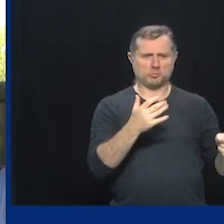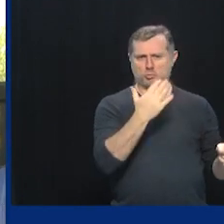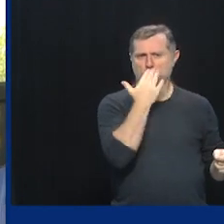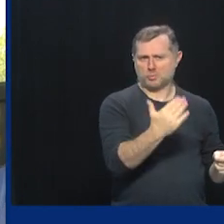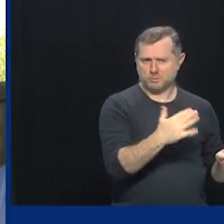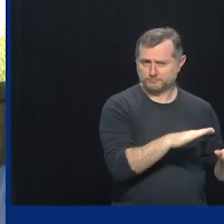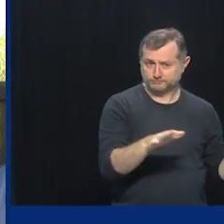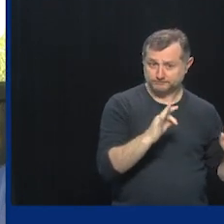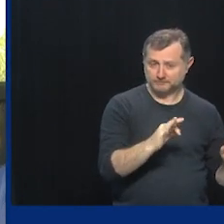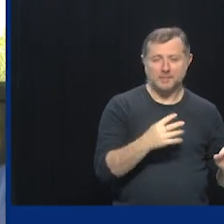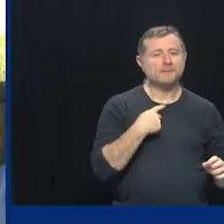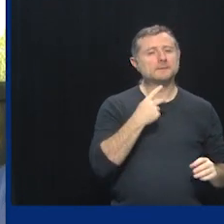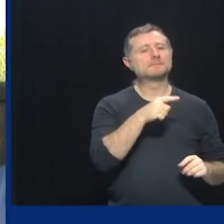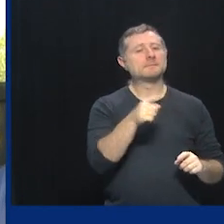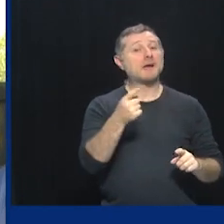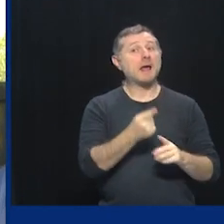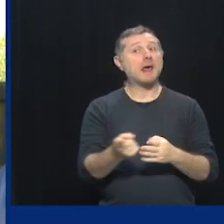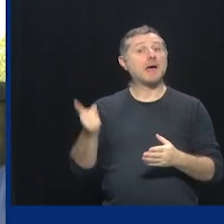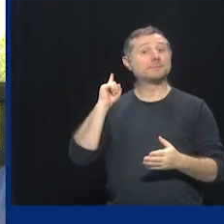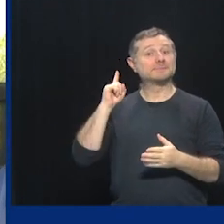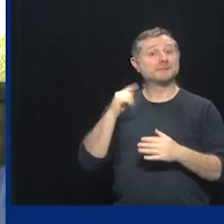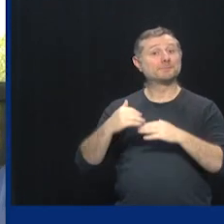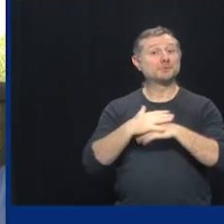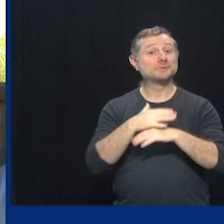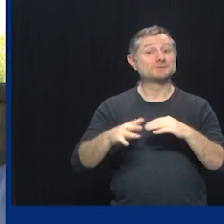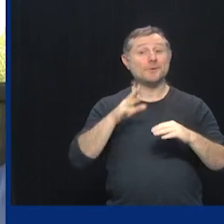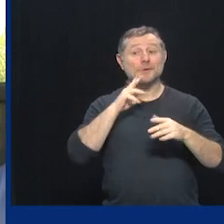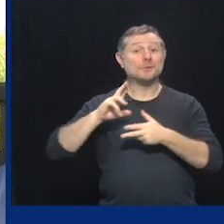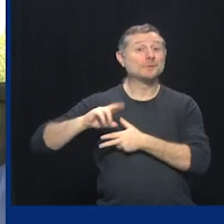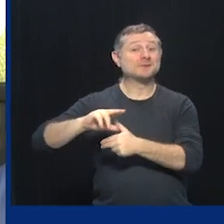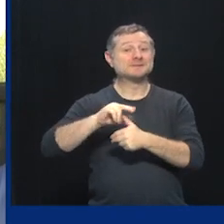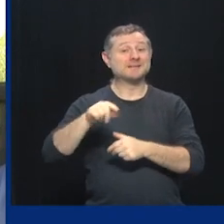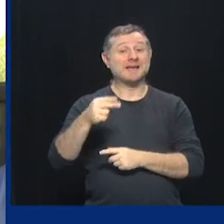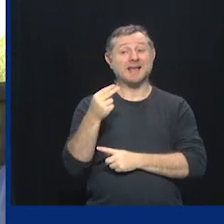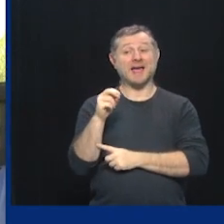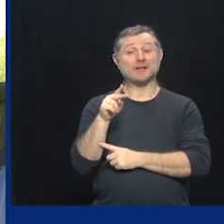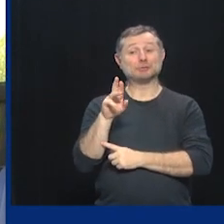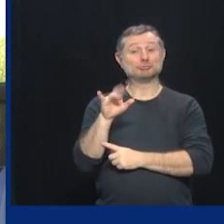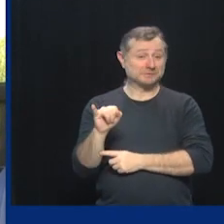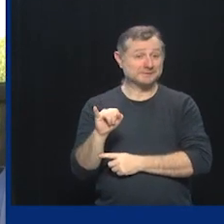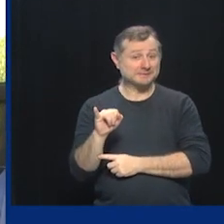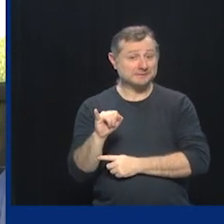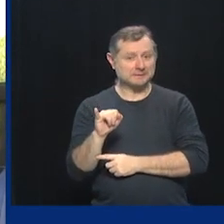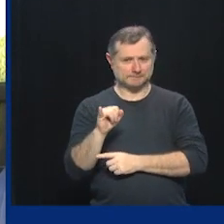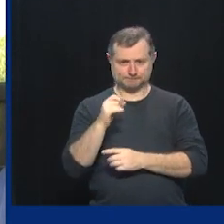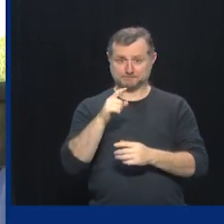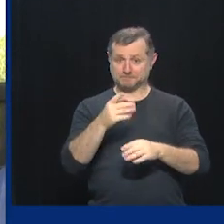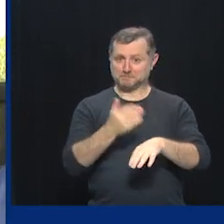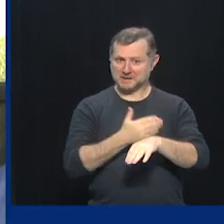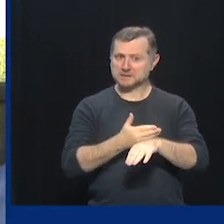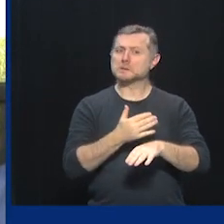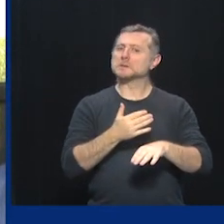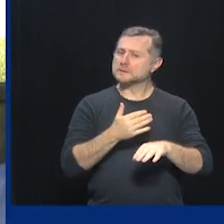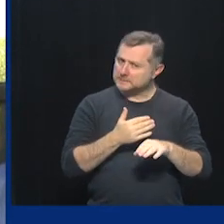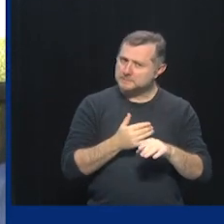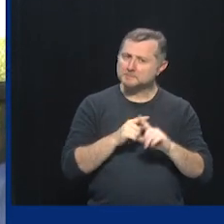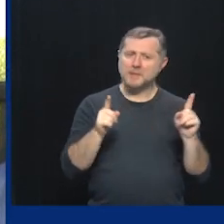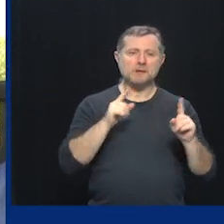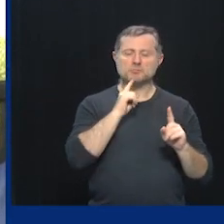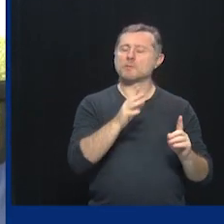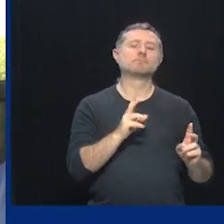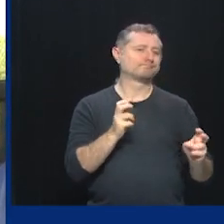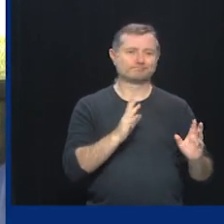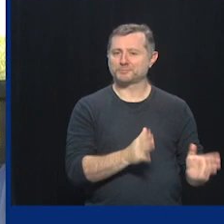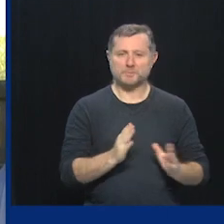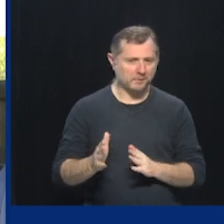Henri, and I was on the beaches and I saw what we had done to build up. But what we're not prepared for, and what I'm not satisfied with, is